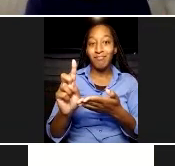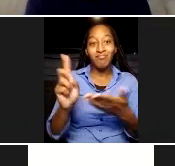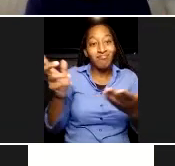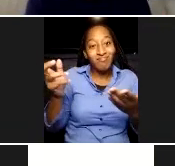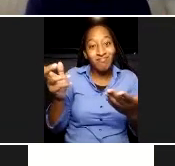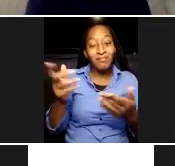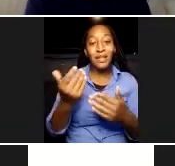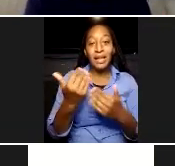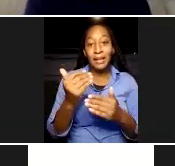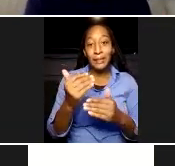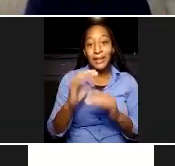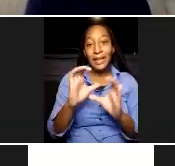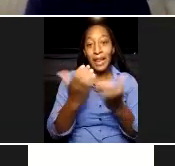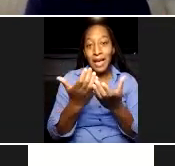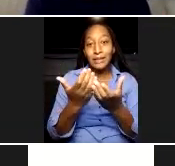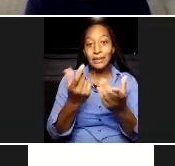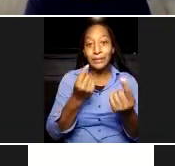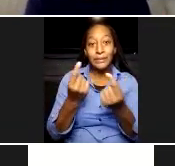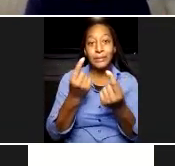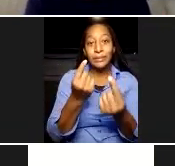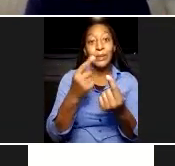other class. All right.